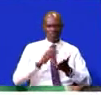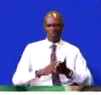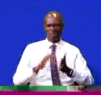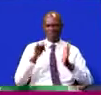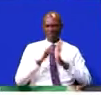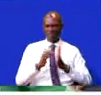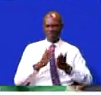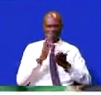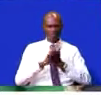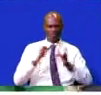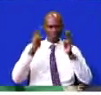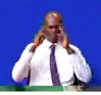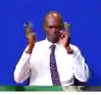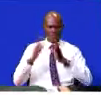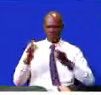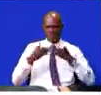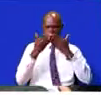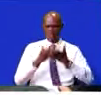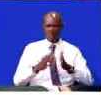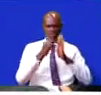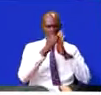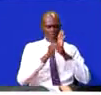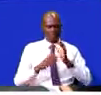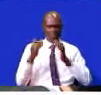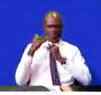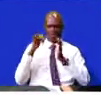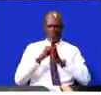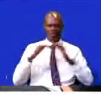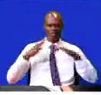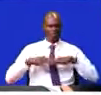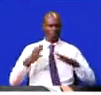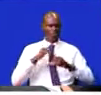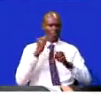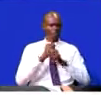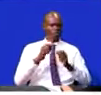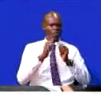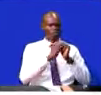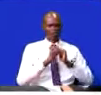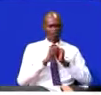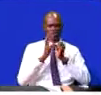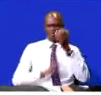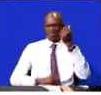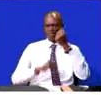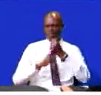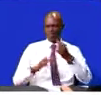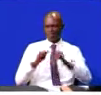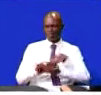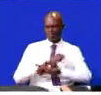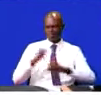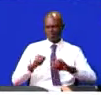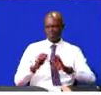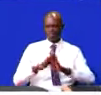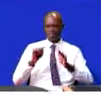imiyo mahino kinde duto. Kigeno ni oganda bende biro nywako lwedo e konyo rito chia kod ler mar boma